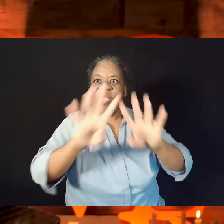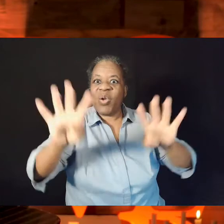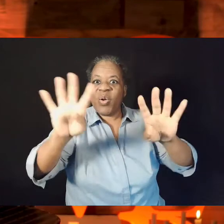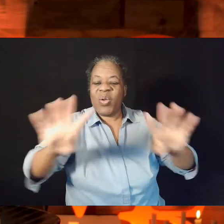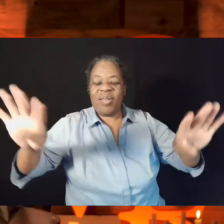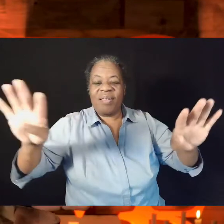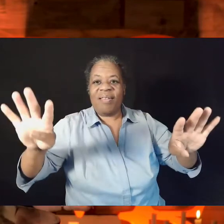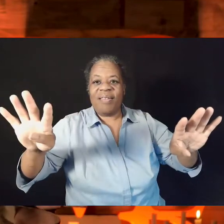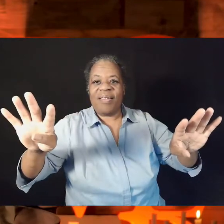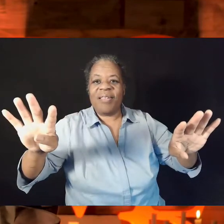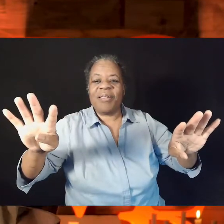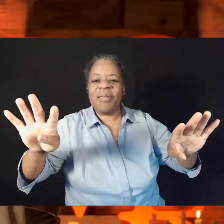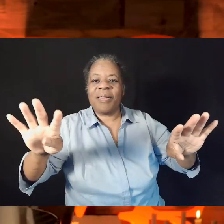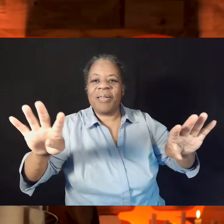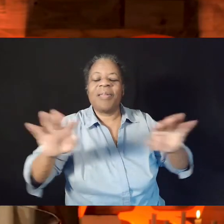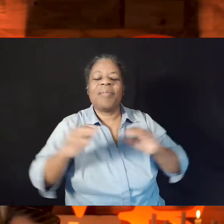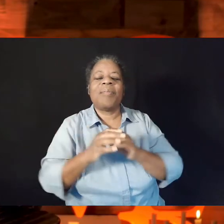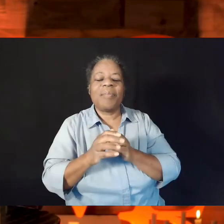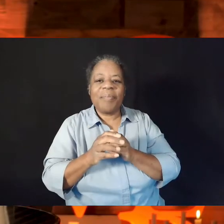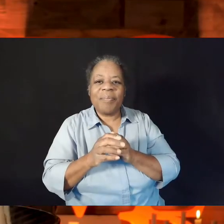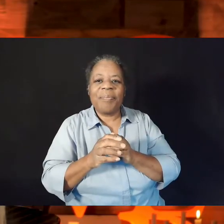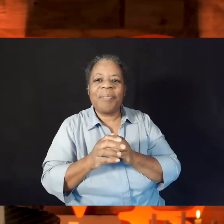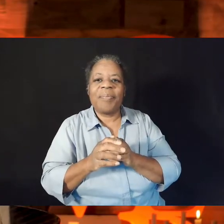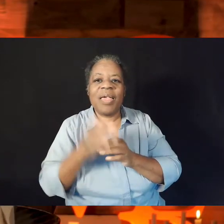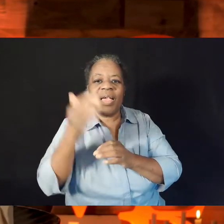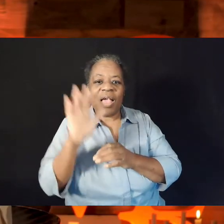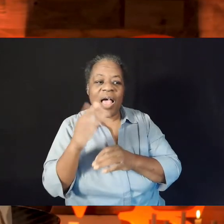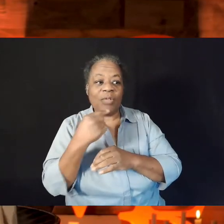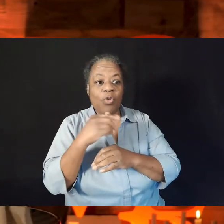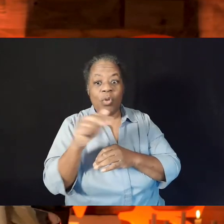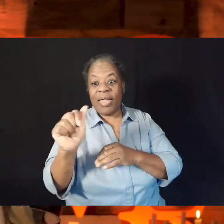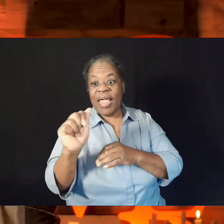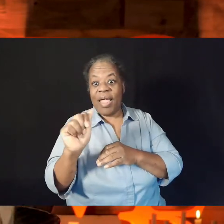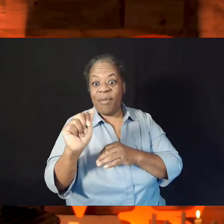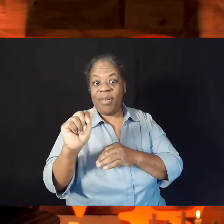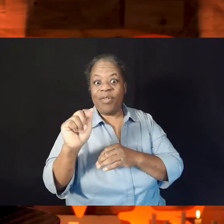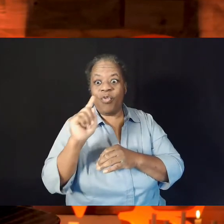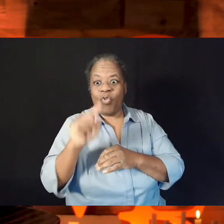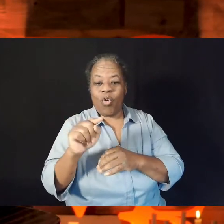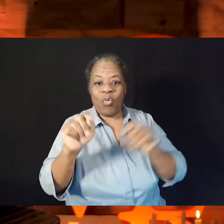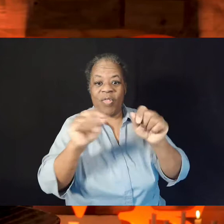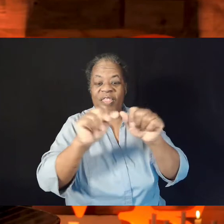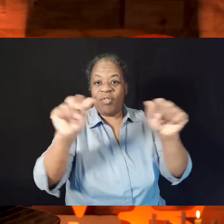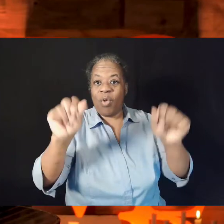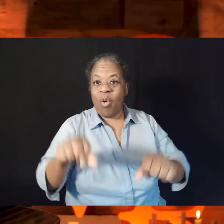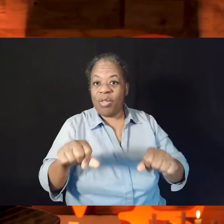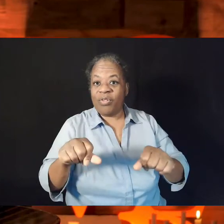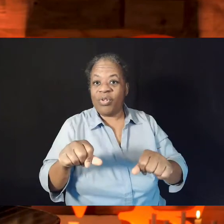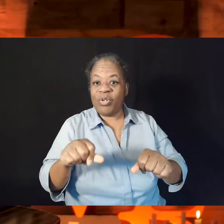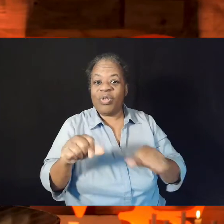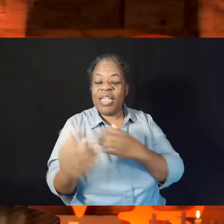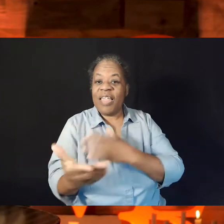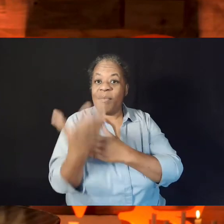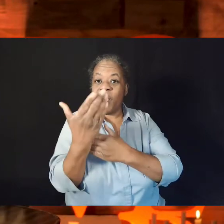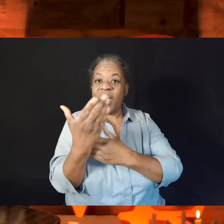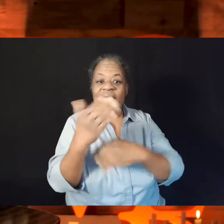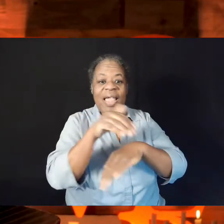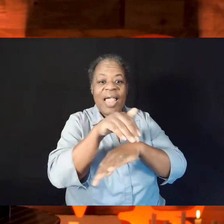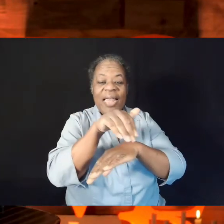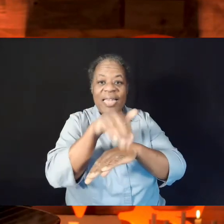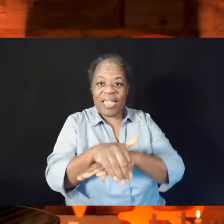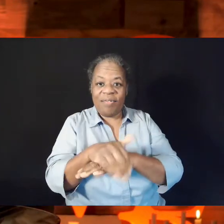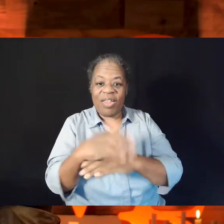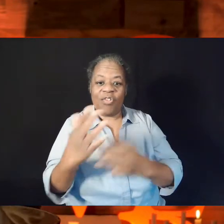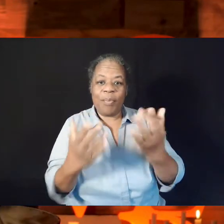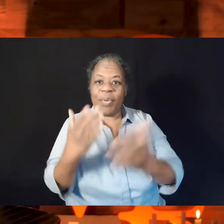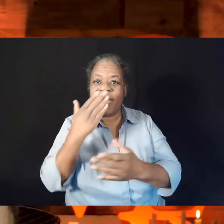this altar every morning to burn a fragrant incense to the Lord, and every evening at twilight, the same thing. And